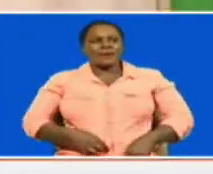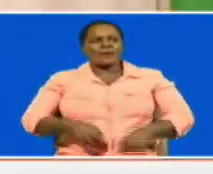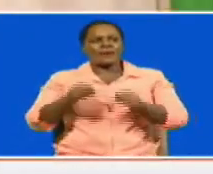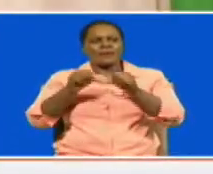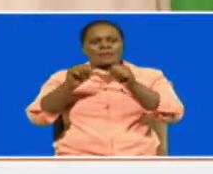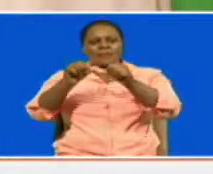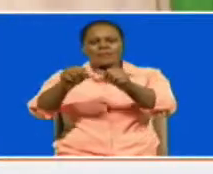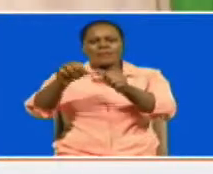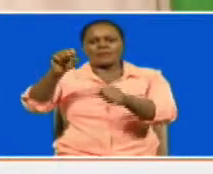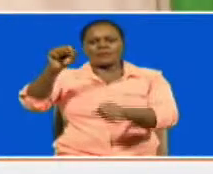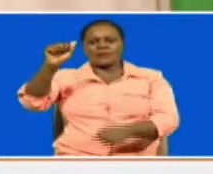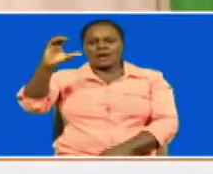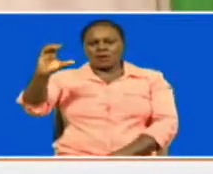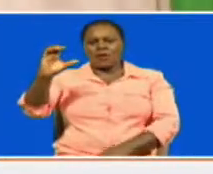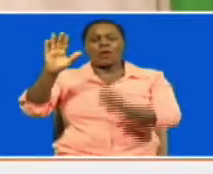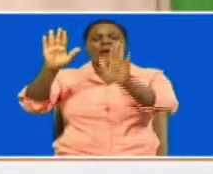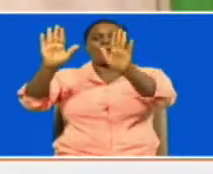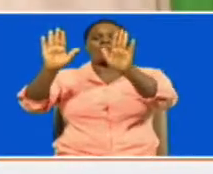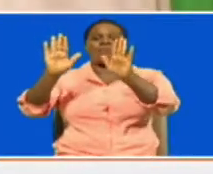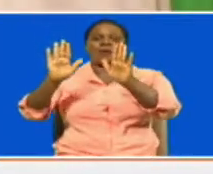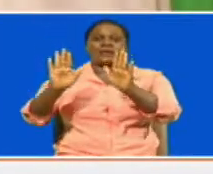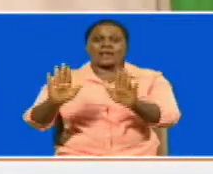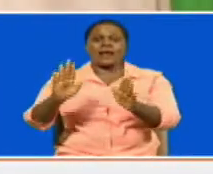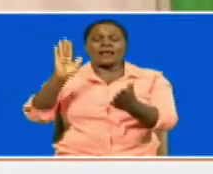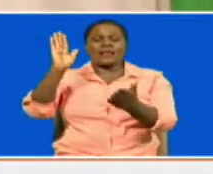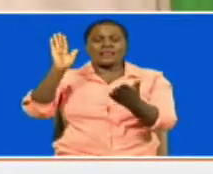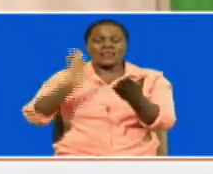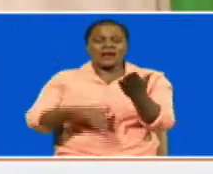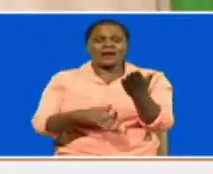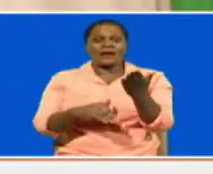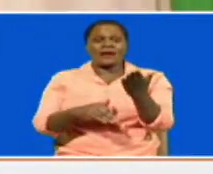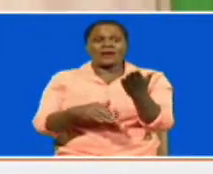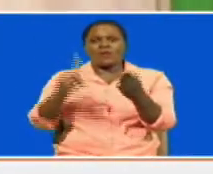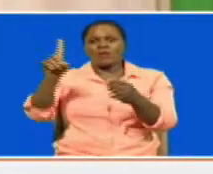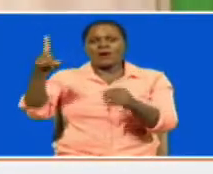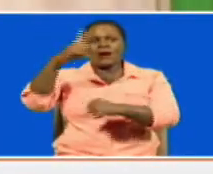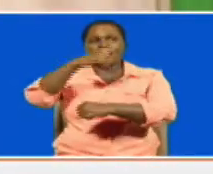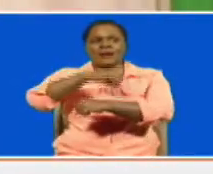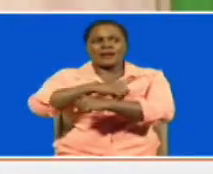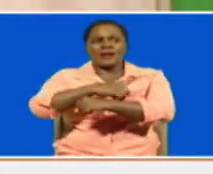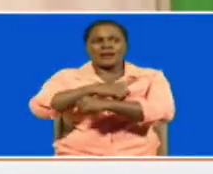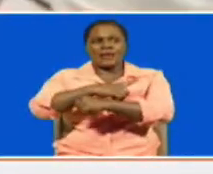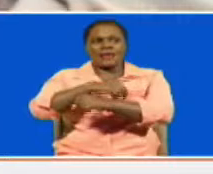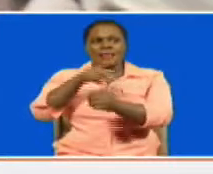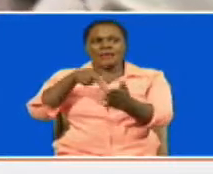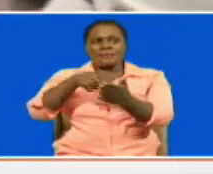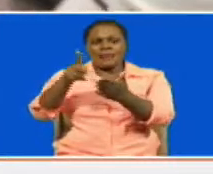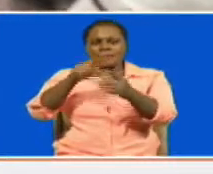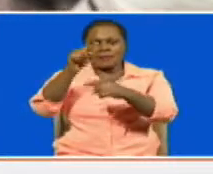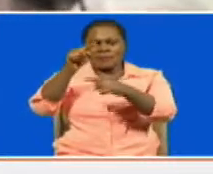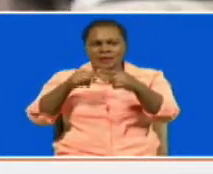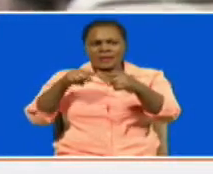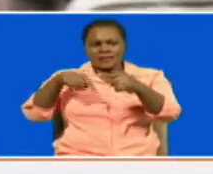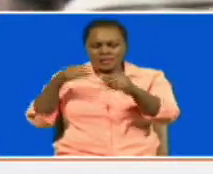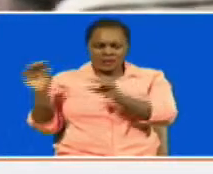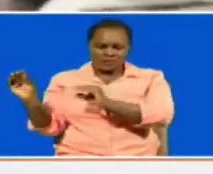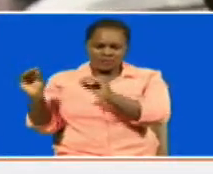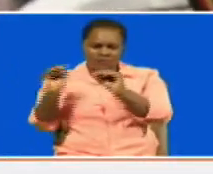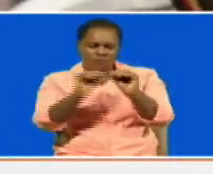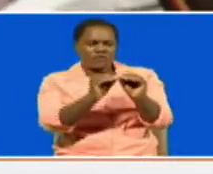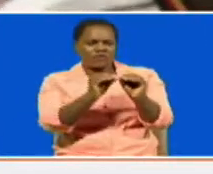Sustainability of your circle is much more important than a one-day dividend payout. We are moving